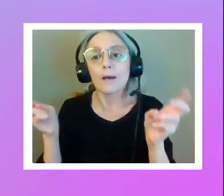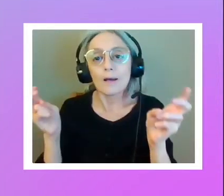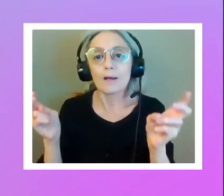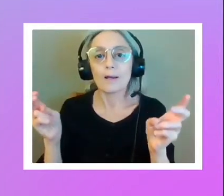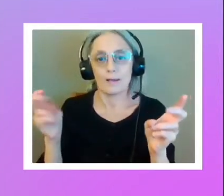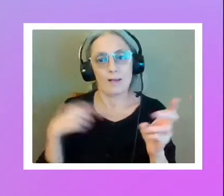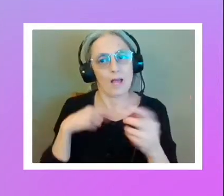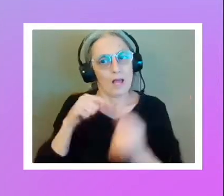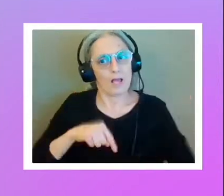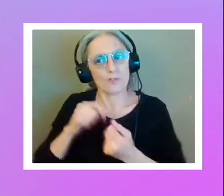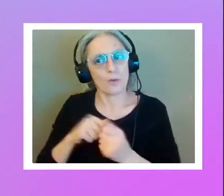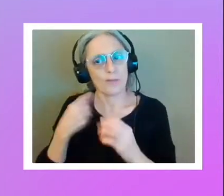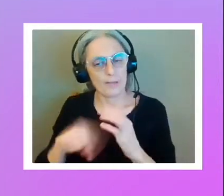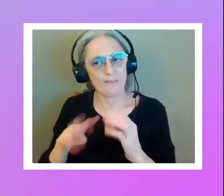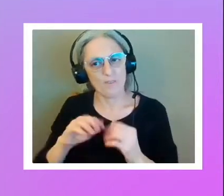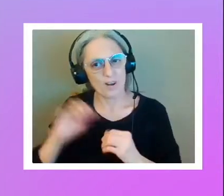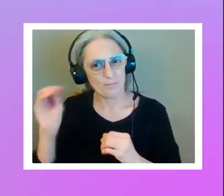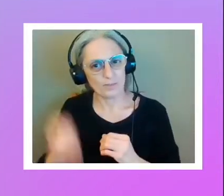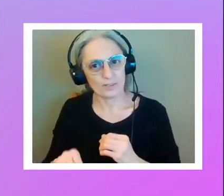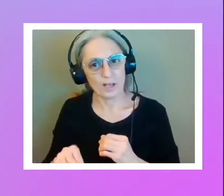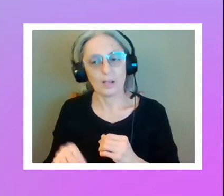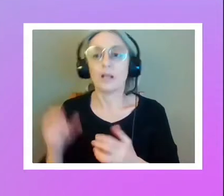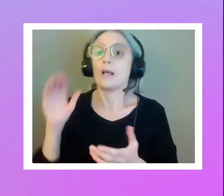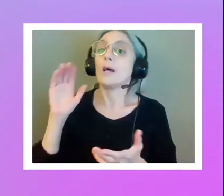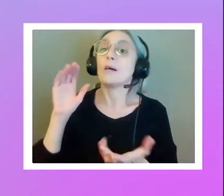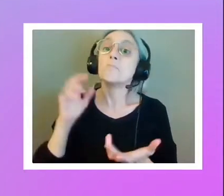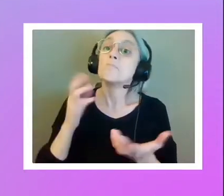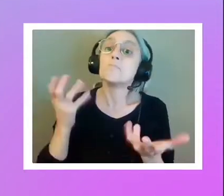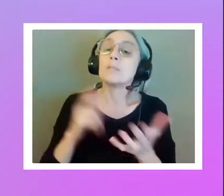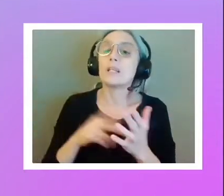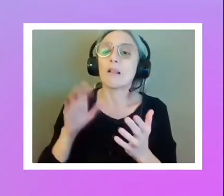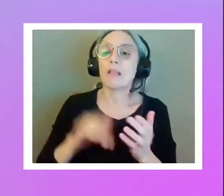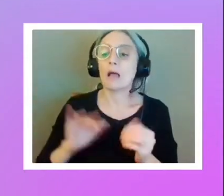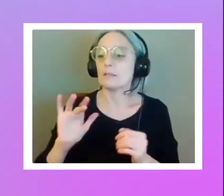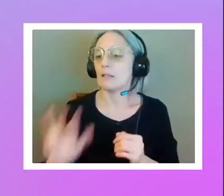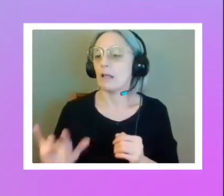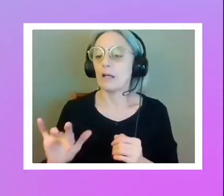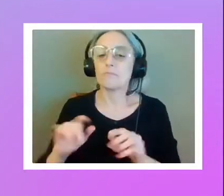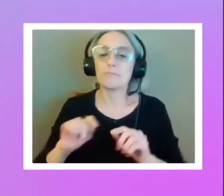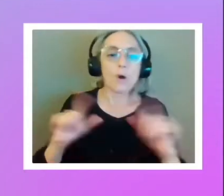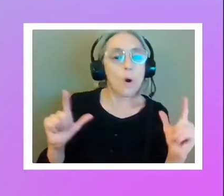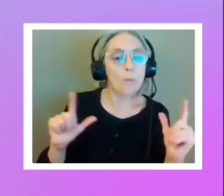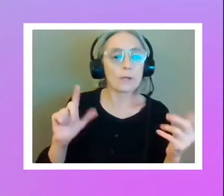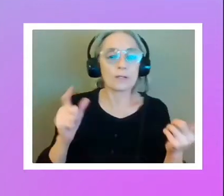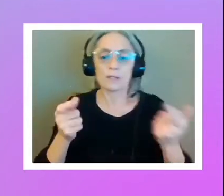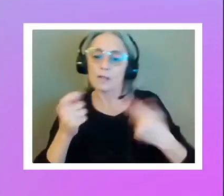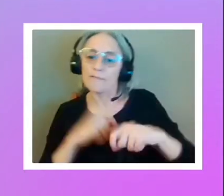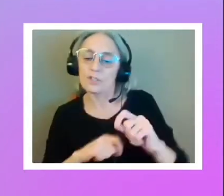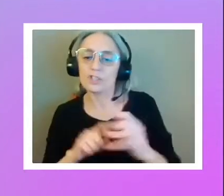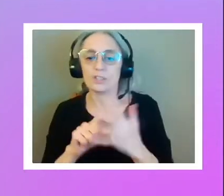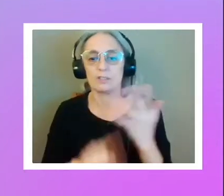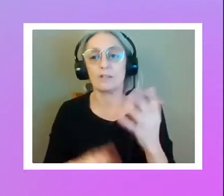resulting in less email opens, clicks, and conversions. 40%. That is a lot. So